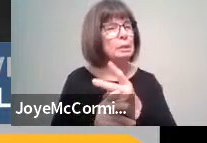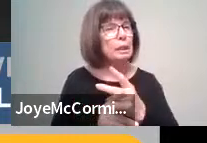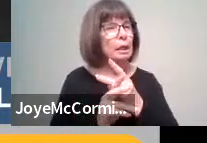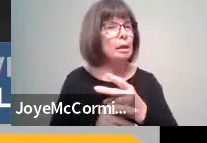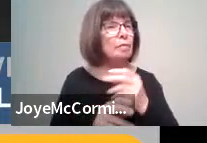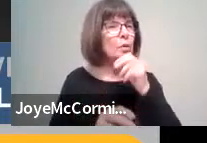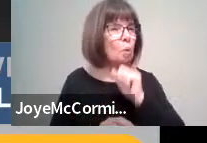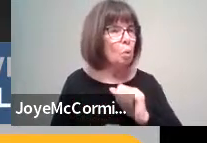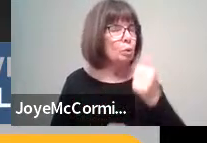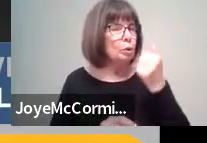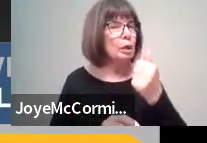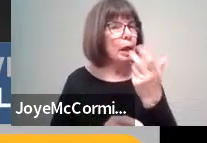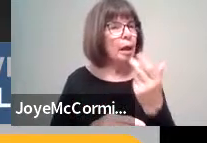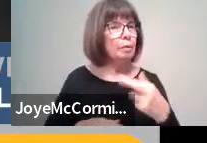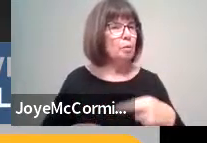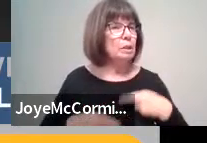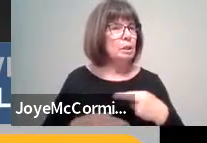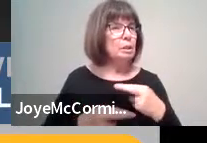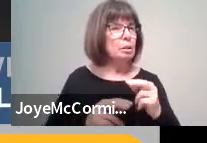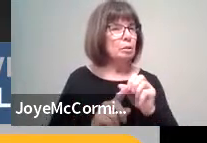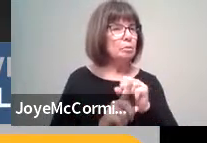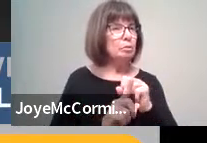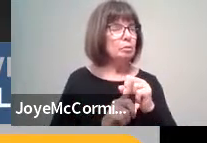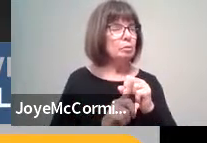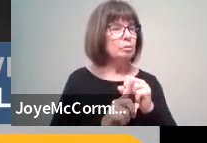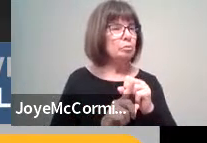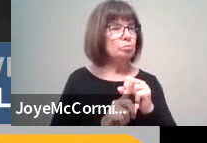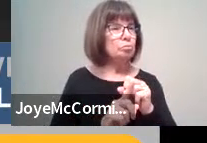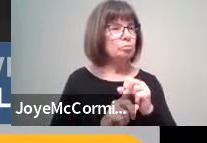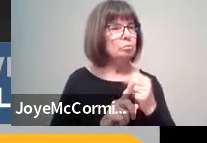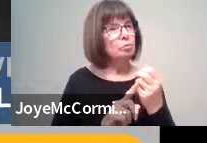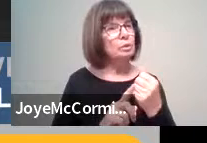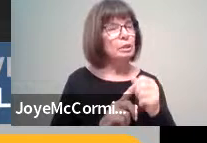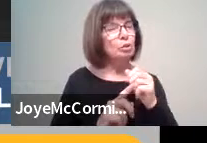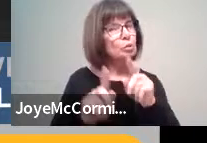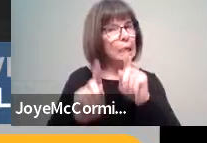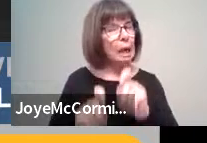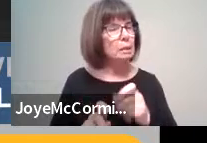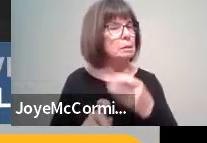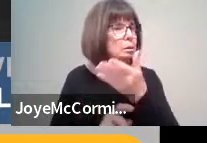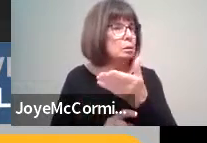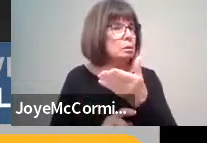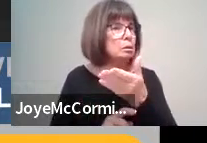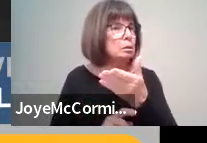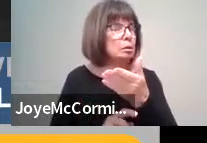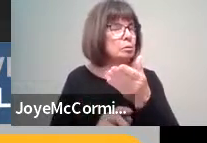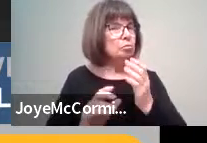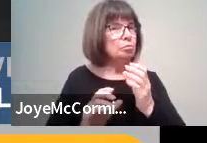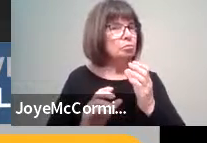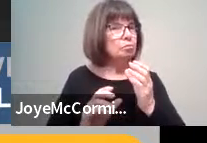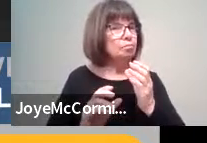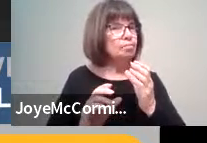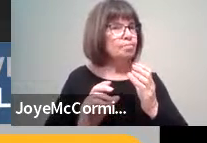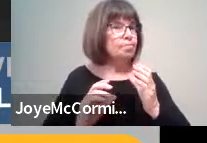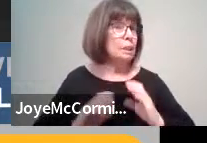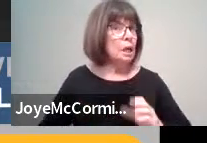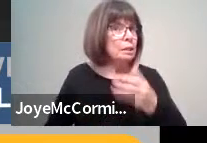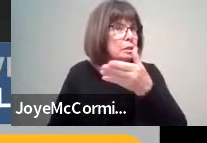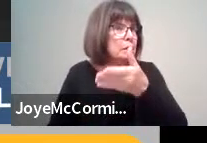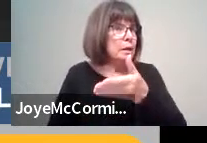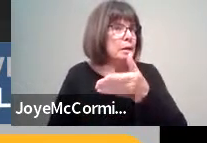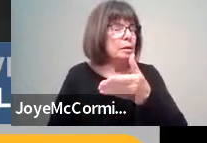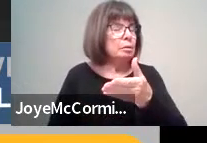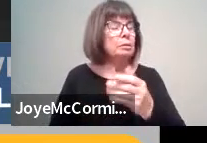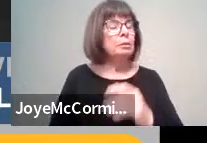test the clients there, as well as provide them with treatment if they're indicated. And then of course, you